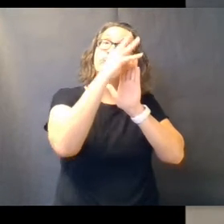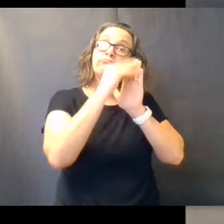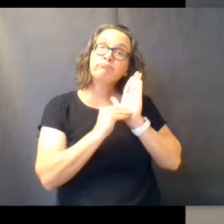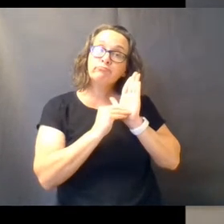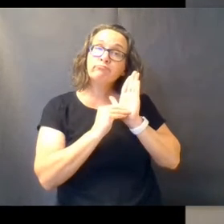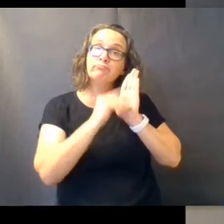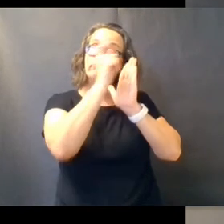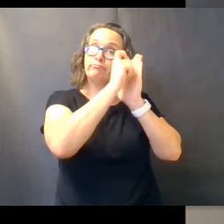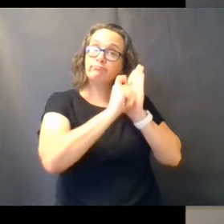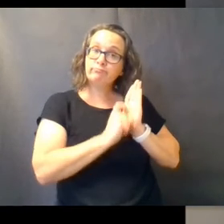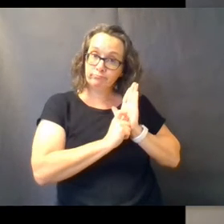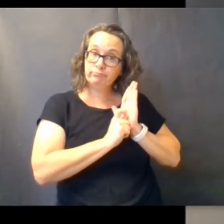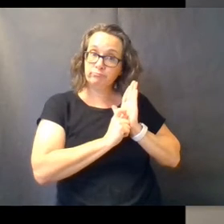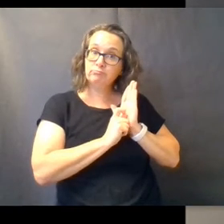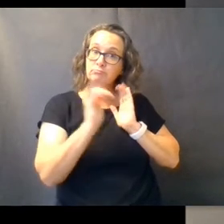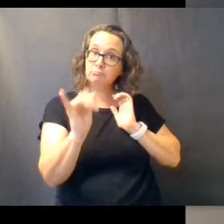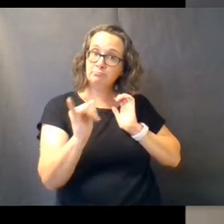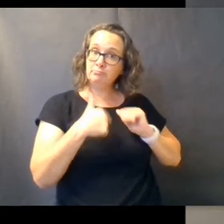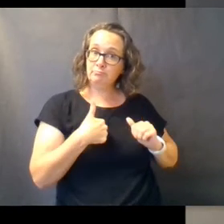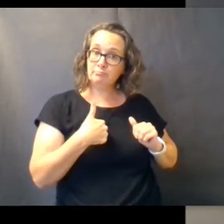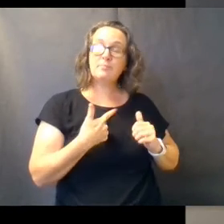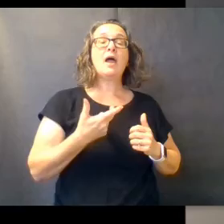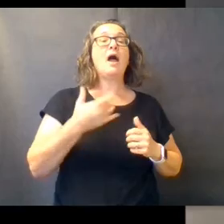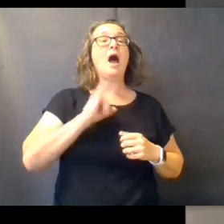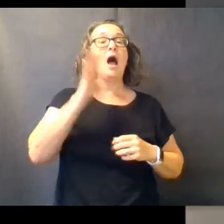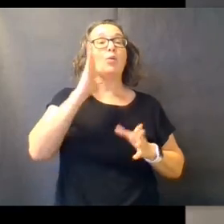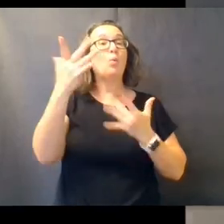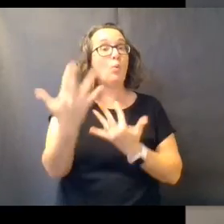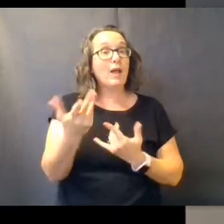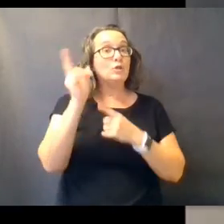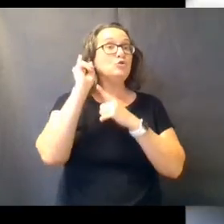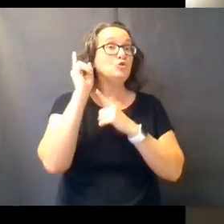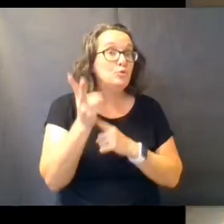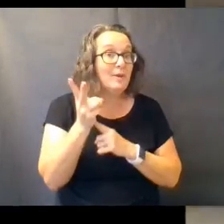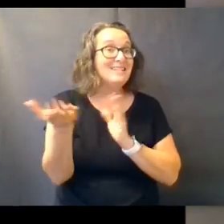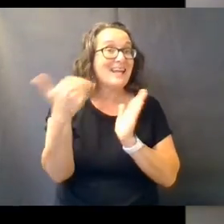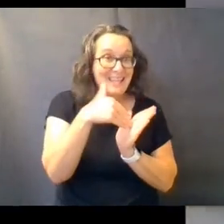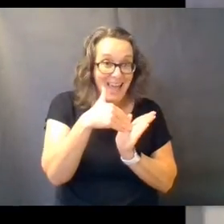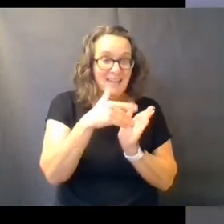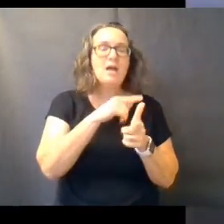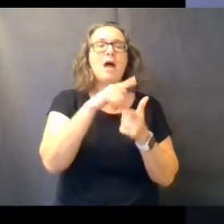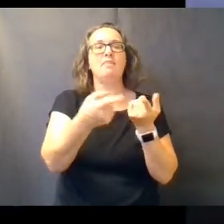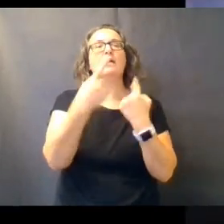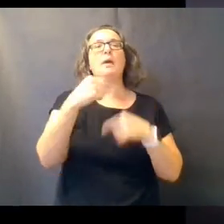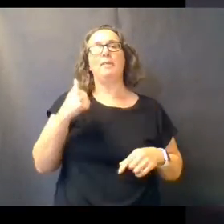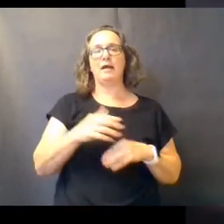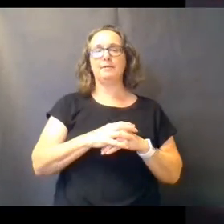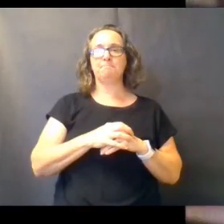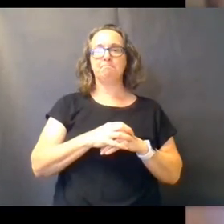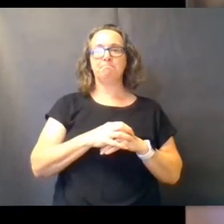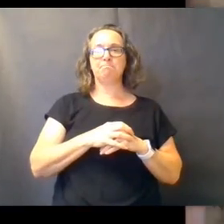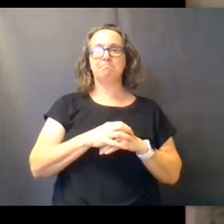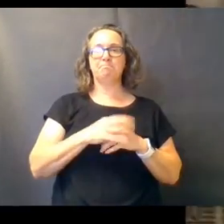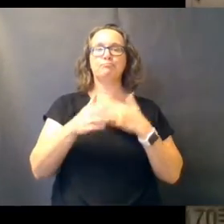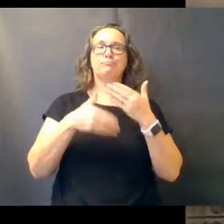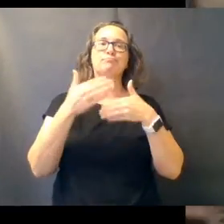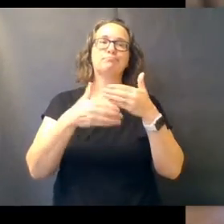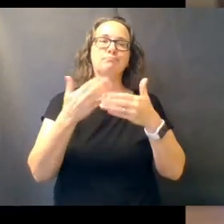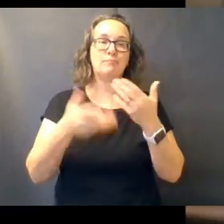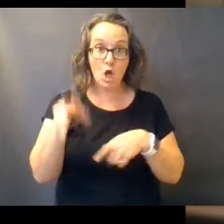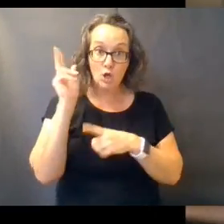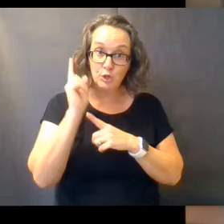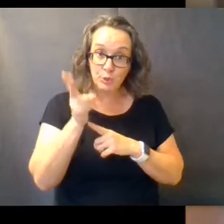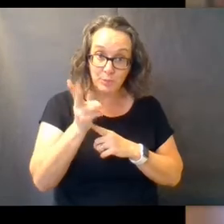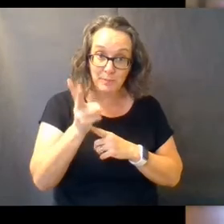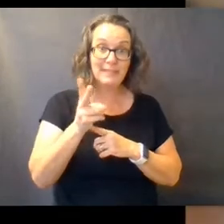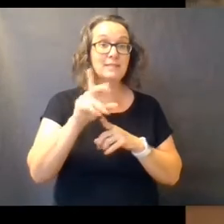we go along. So I'm going to give it 2 more minutes and we'll come back. 4 minutes has gone by, and as I check